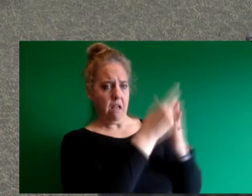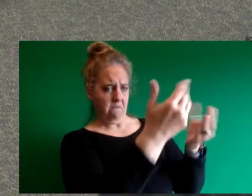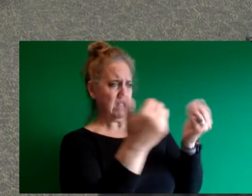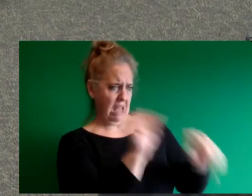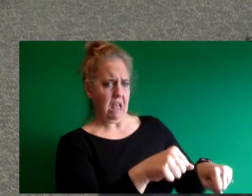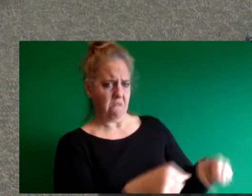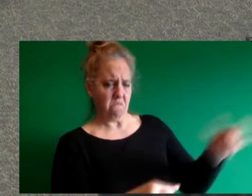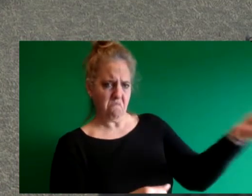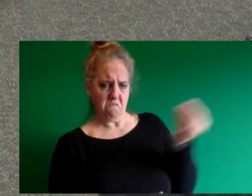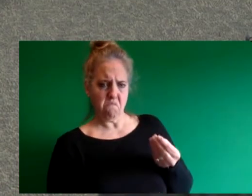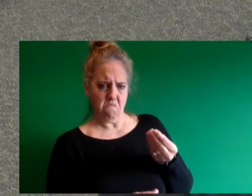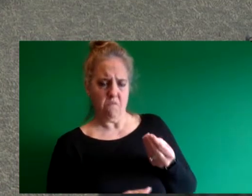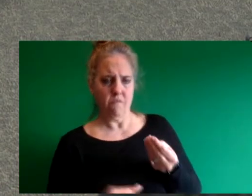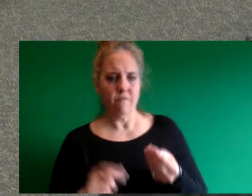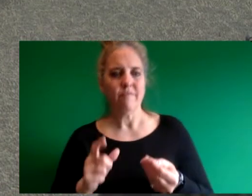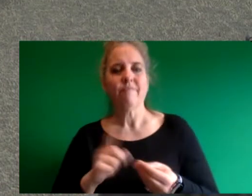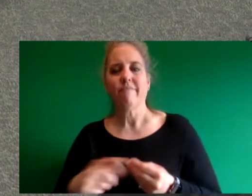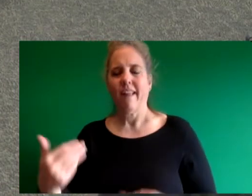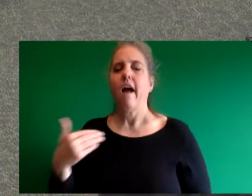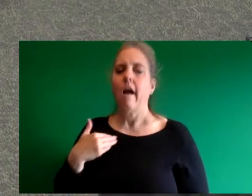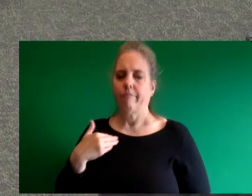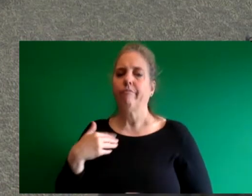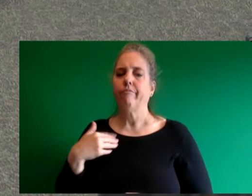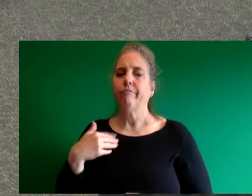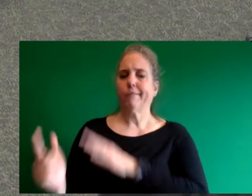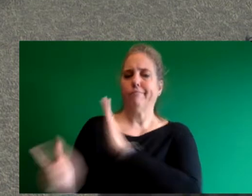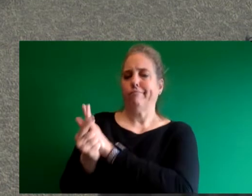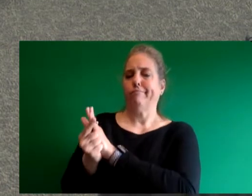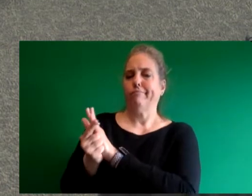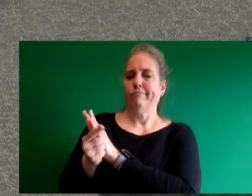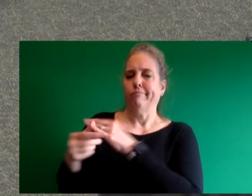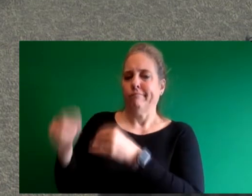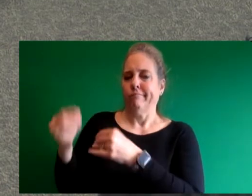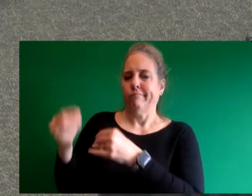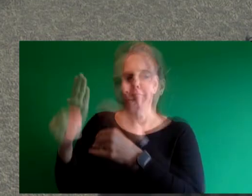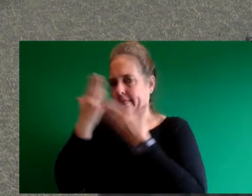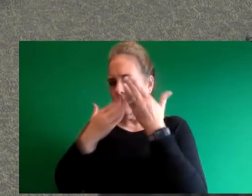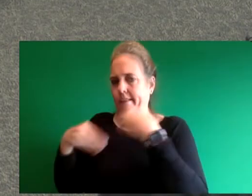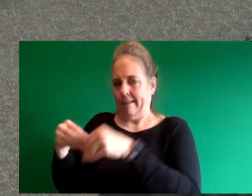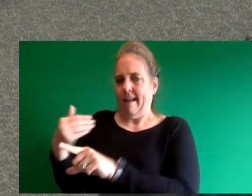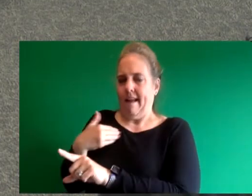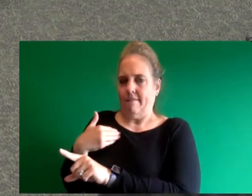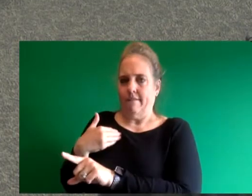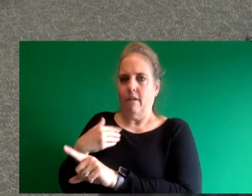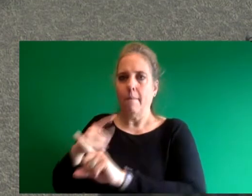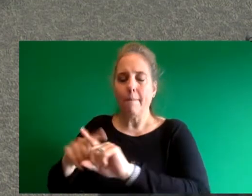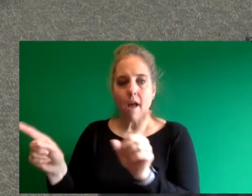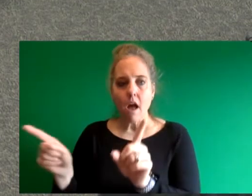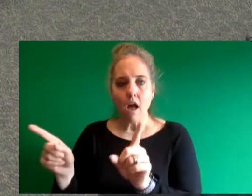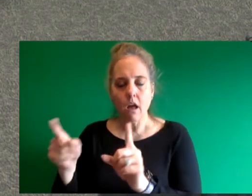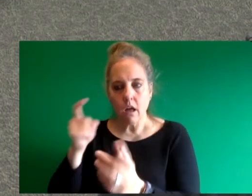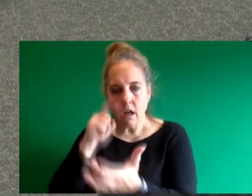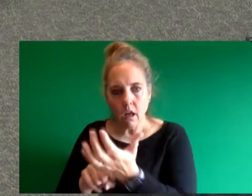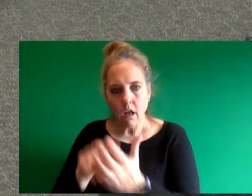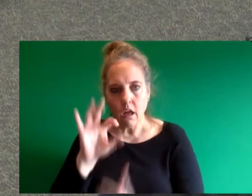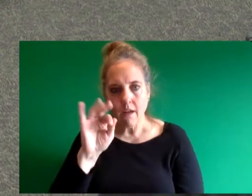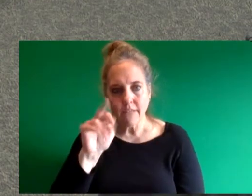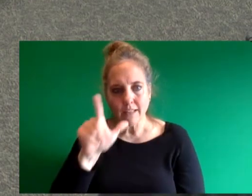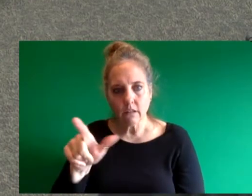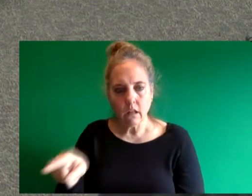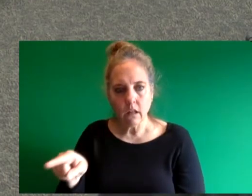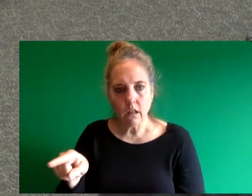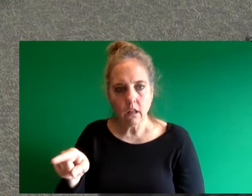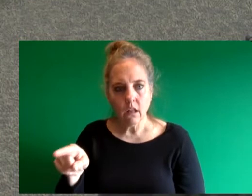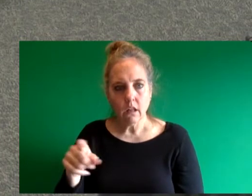we find fentanyl laced within marijuana. And we also have started to understand that our vape pens, we have heard and have